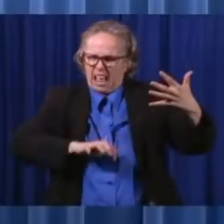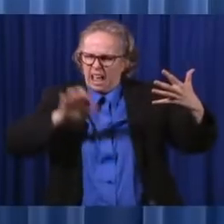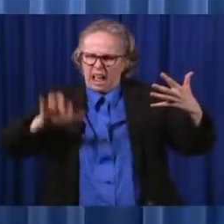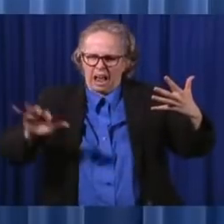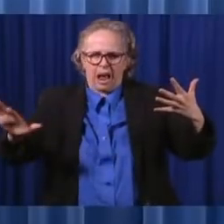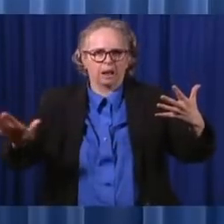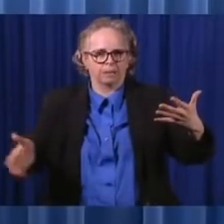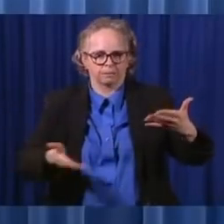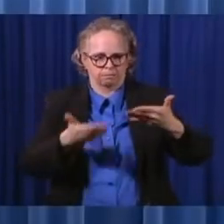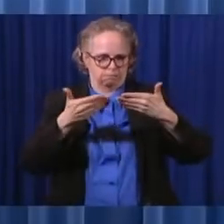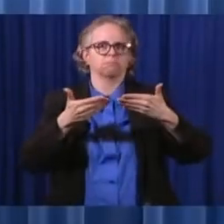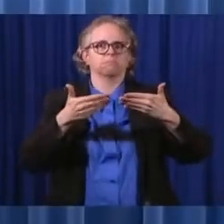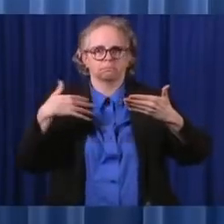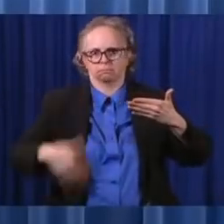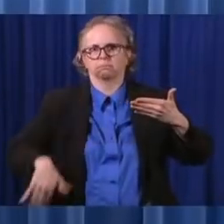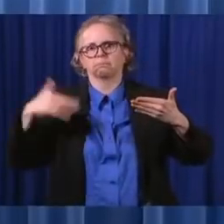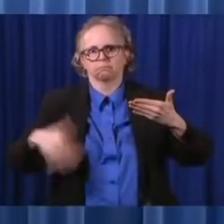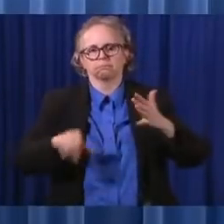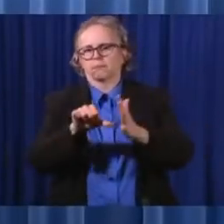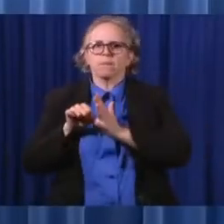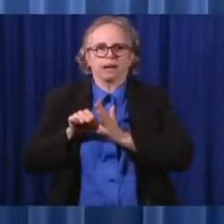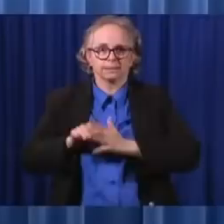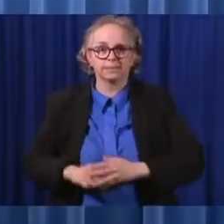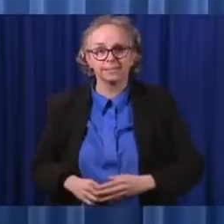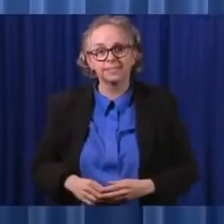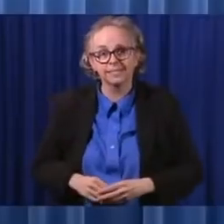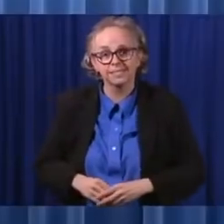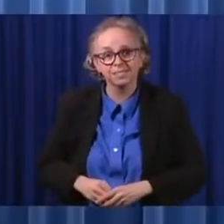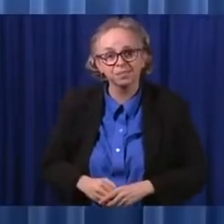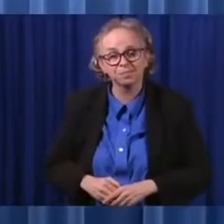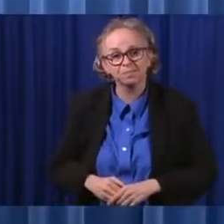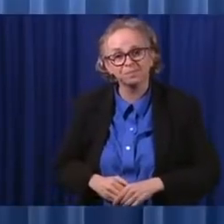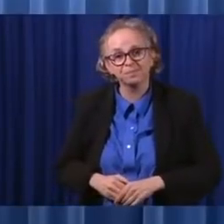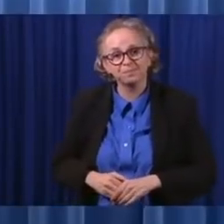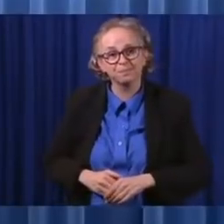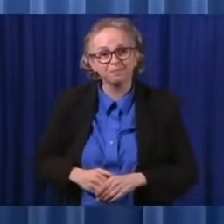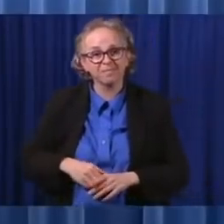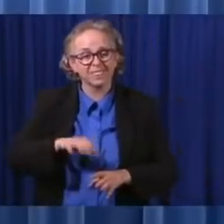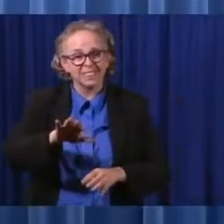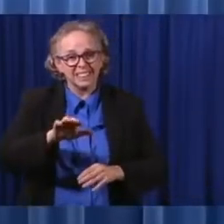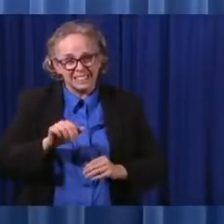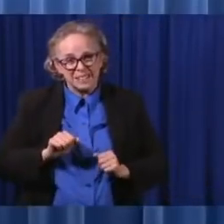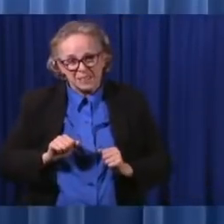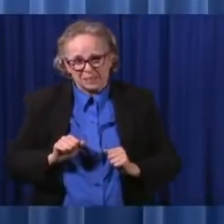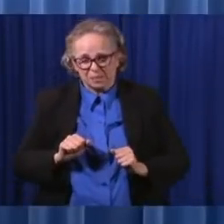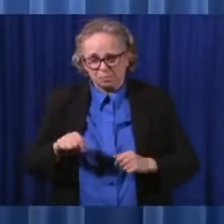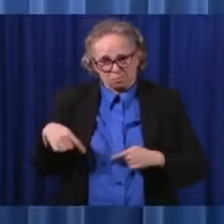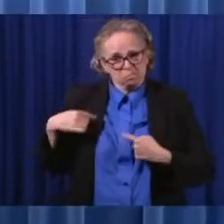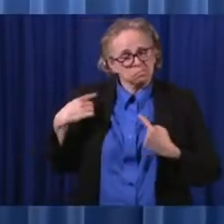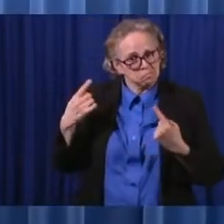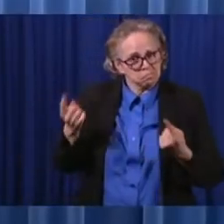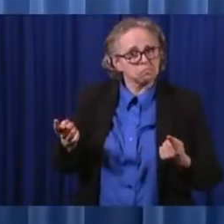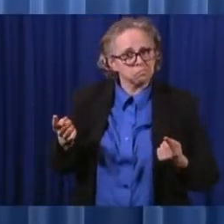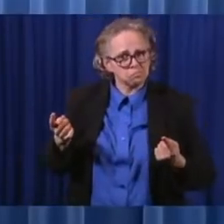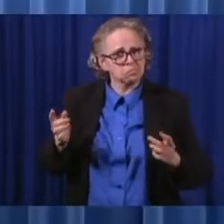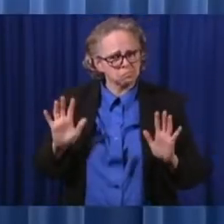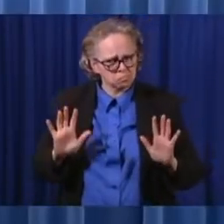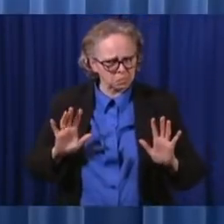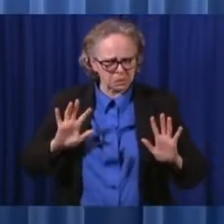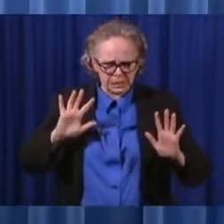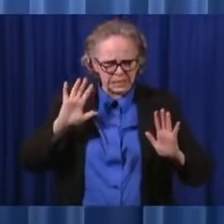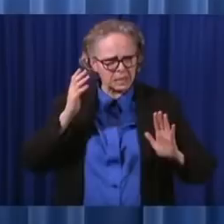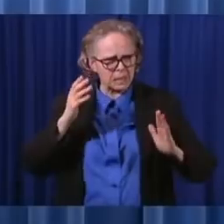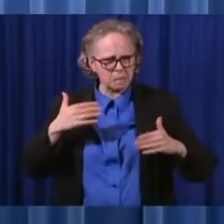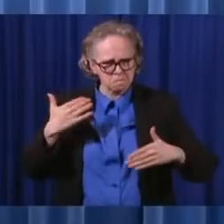As we have moved through this, we have gone from one to the other. And a week